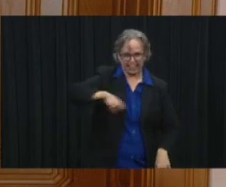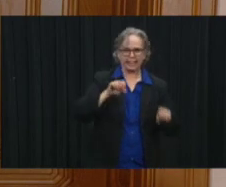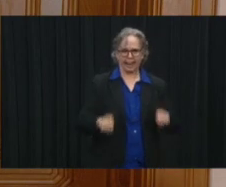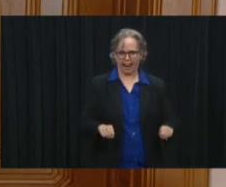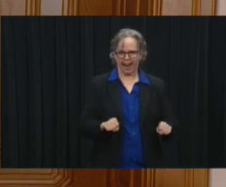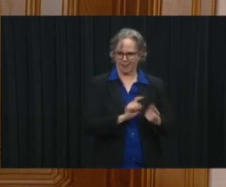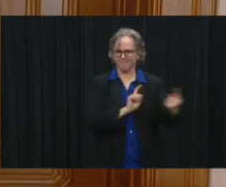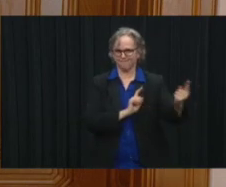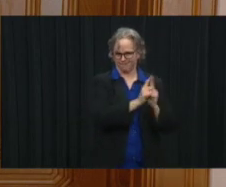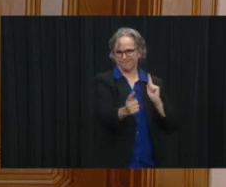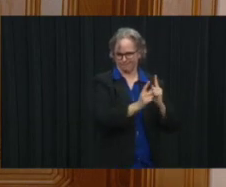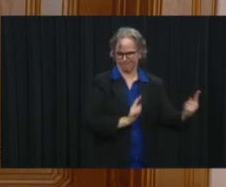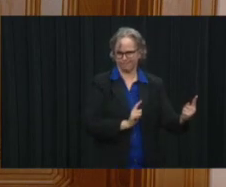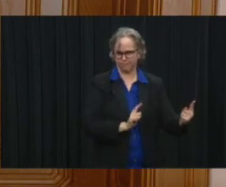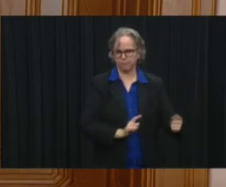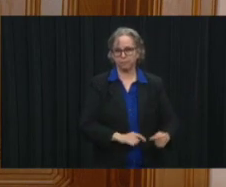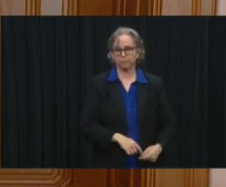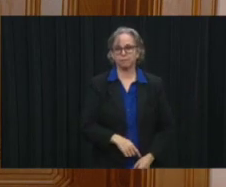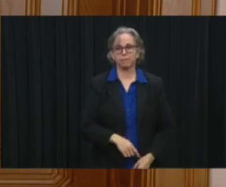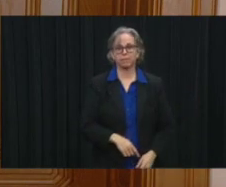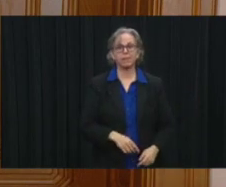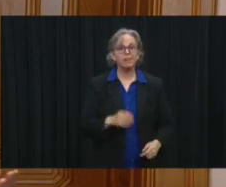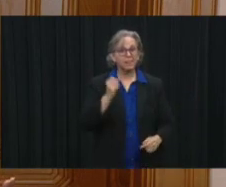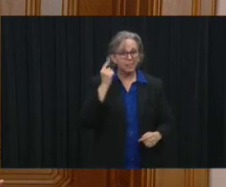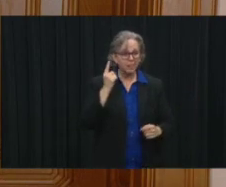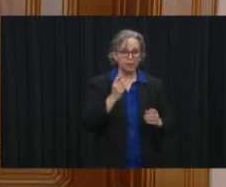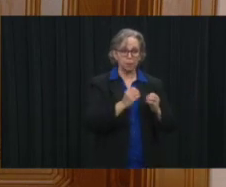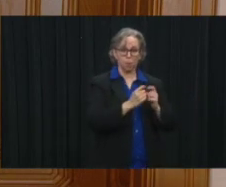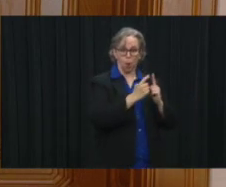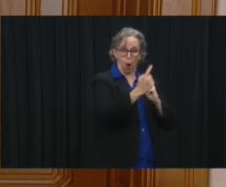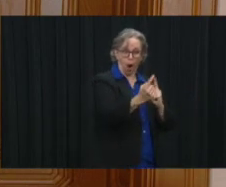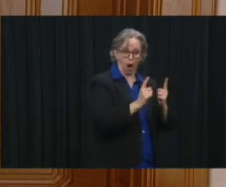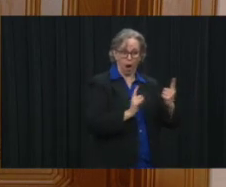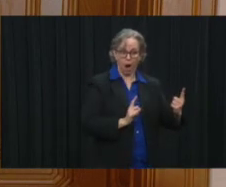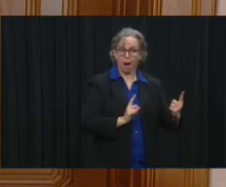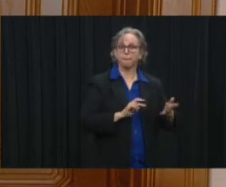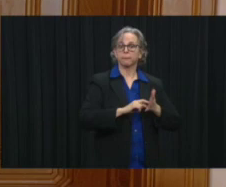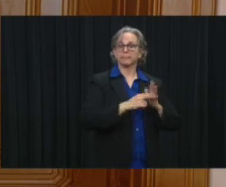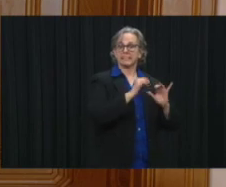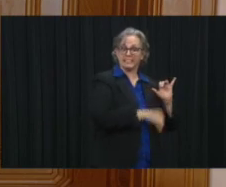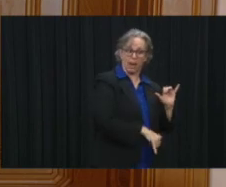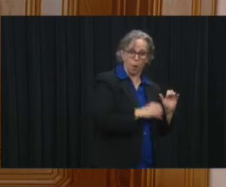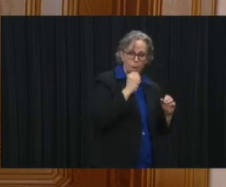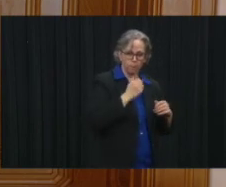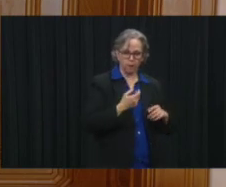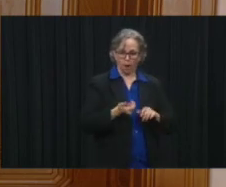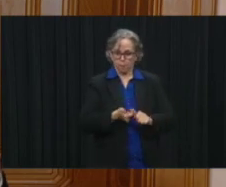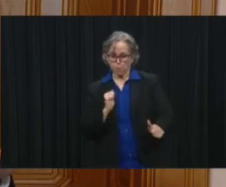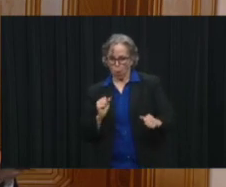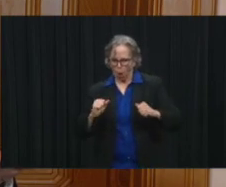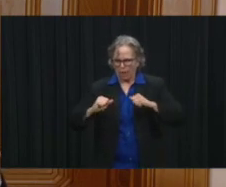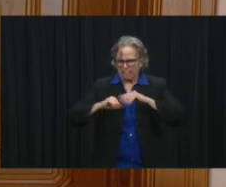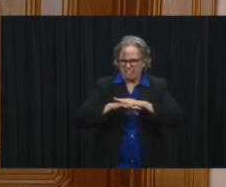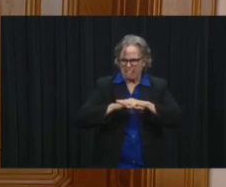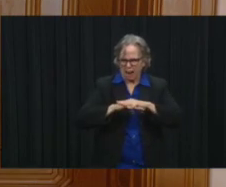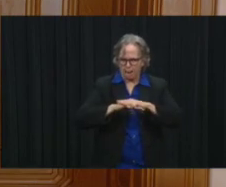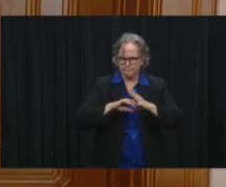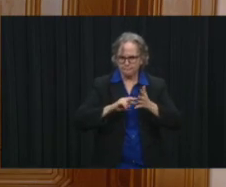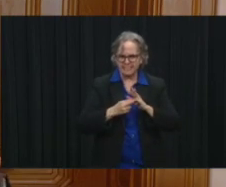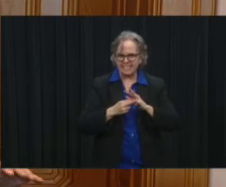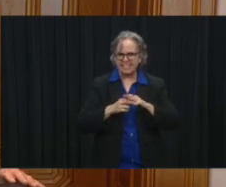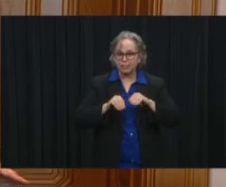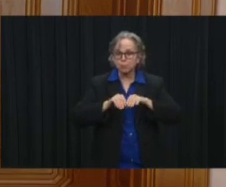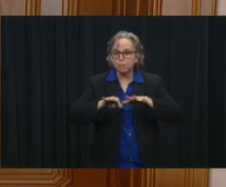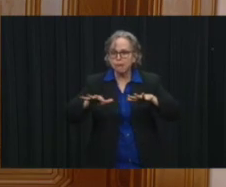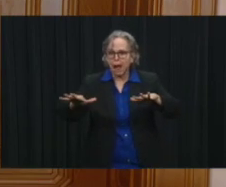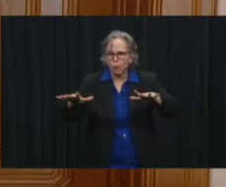distancing, by people staying at home, by not being in clusters, we slow the spread of this